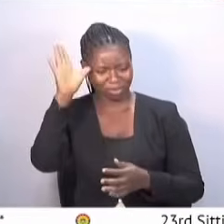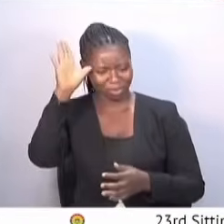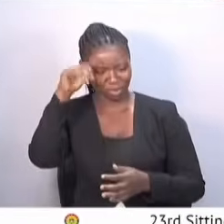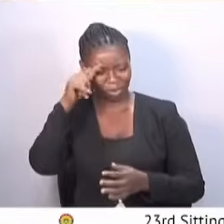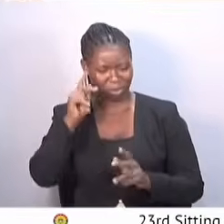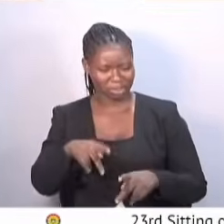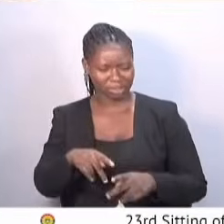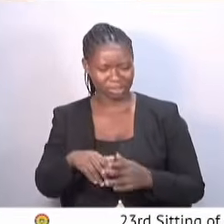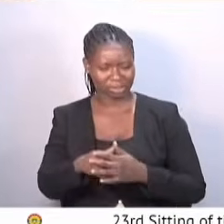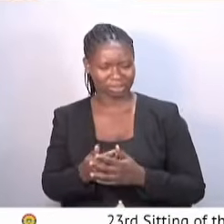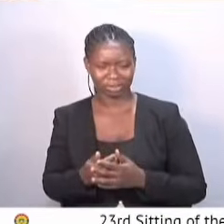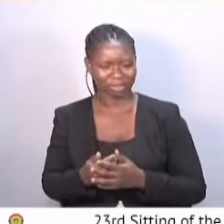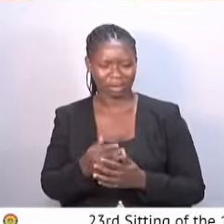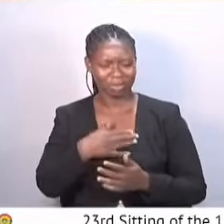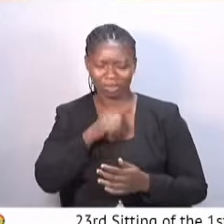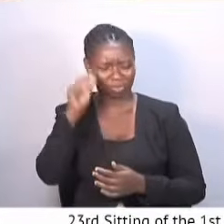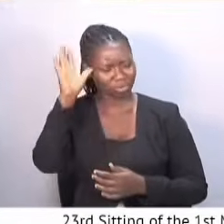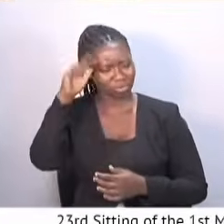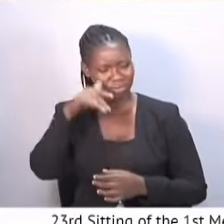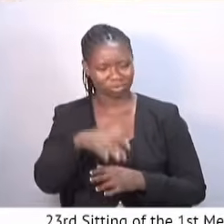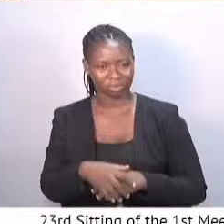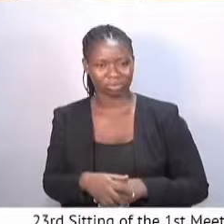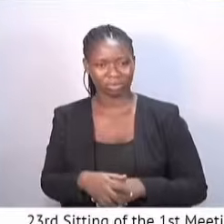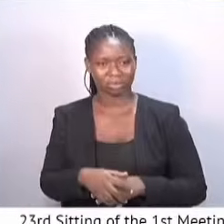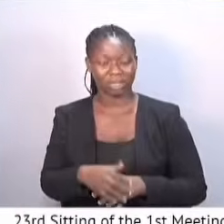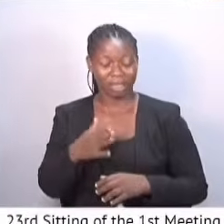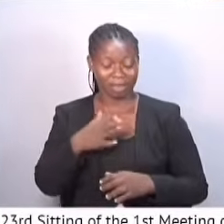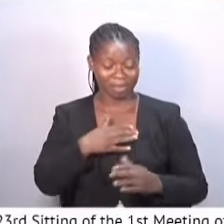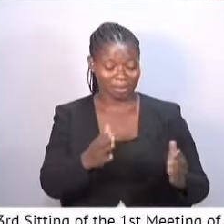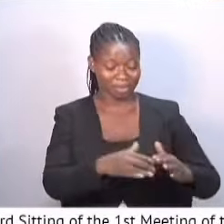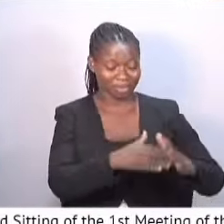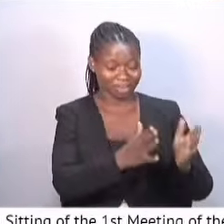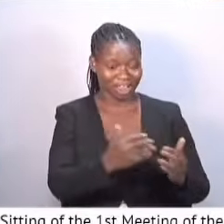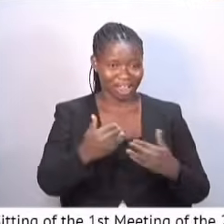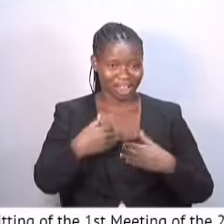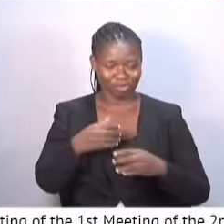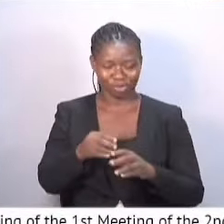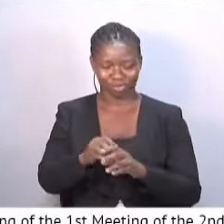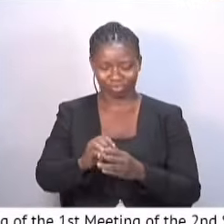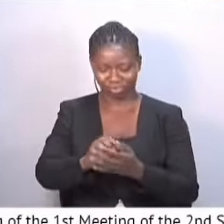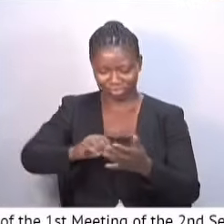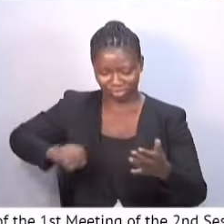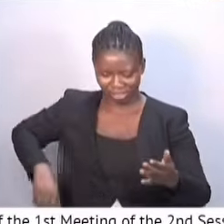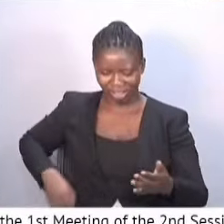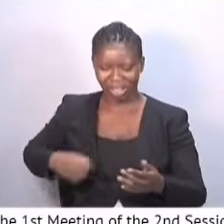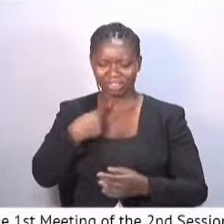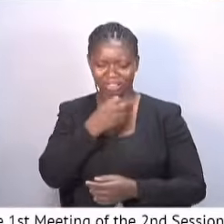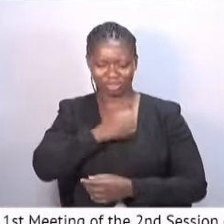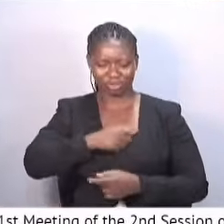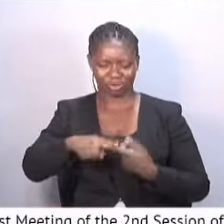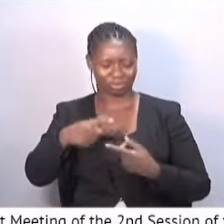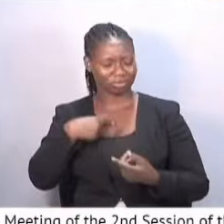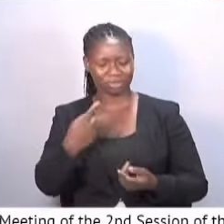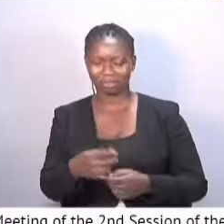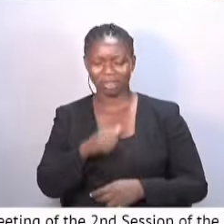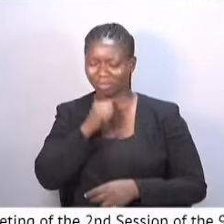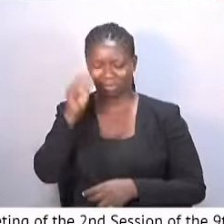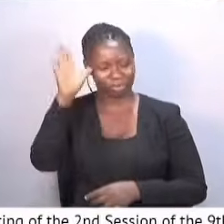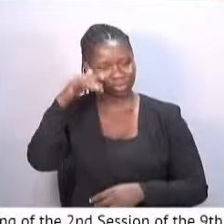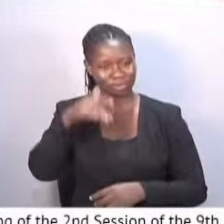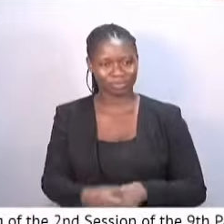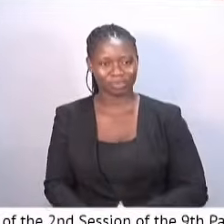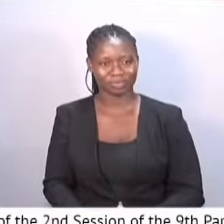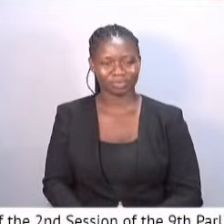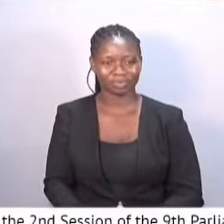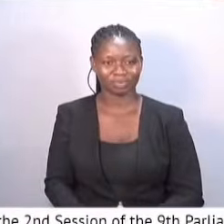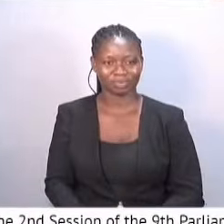intolerant. I am not. And the minority leader will have to withdraw and apologize to me. See, it's